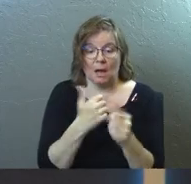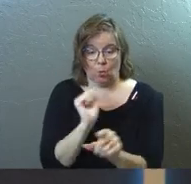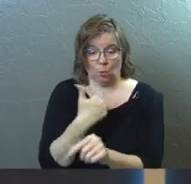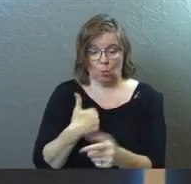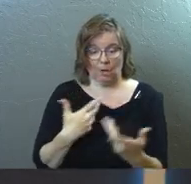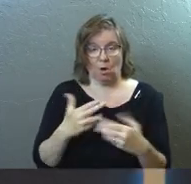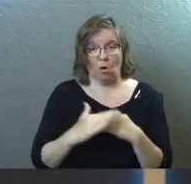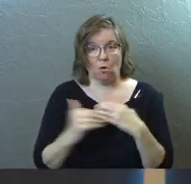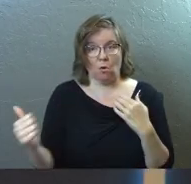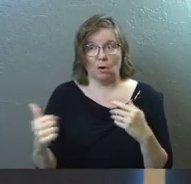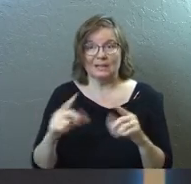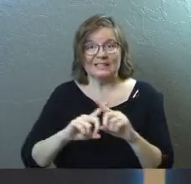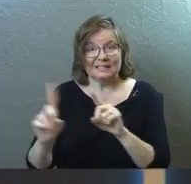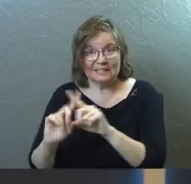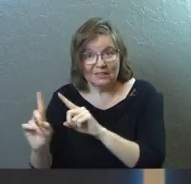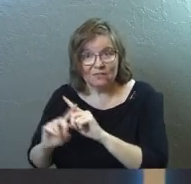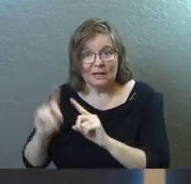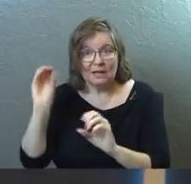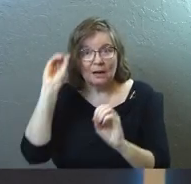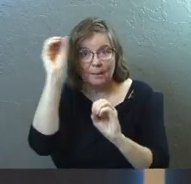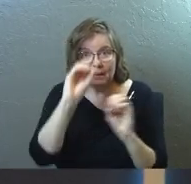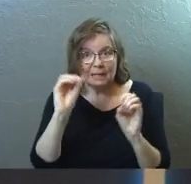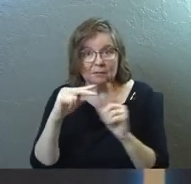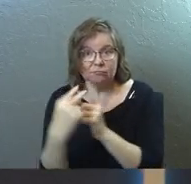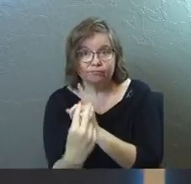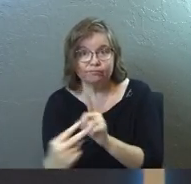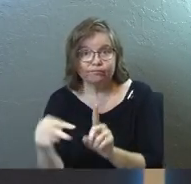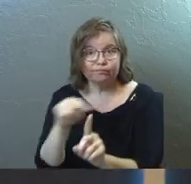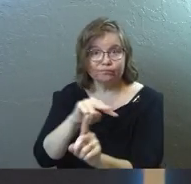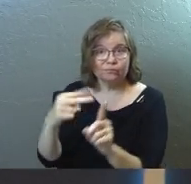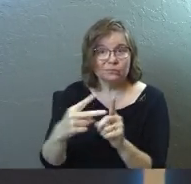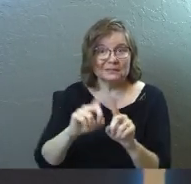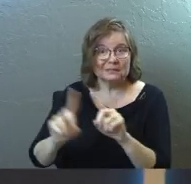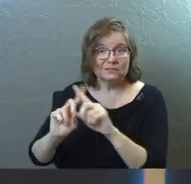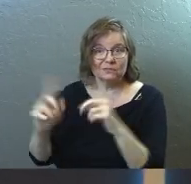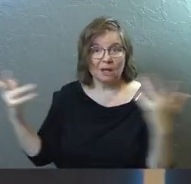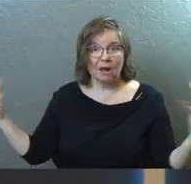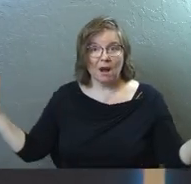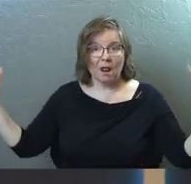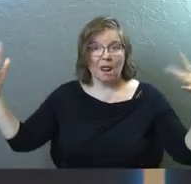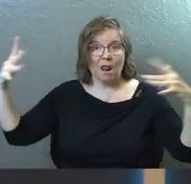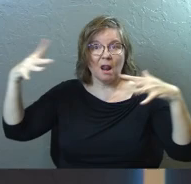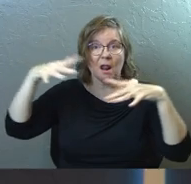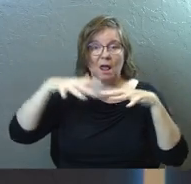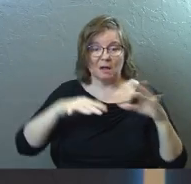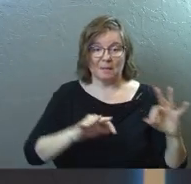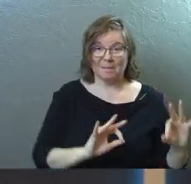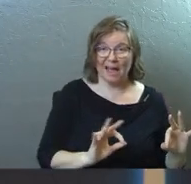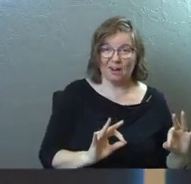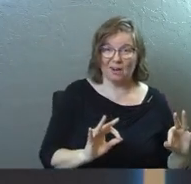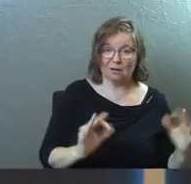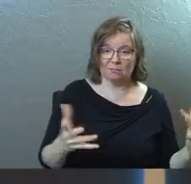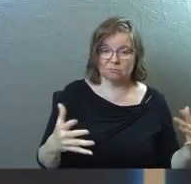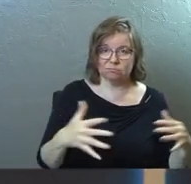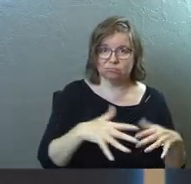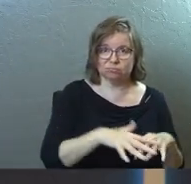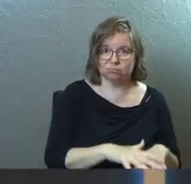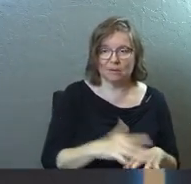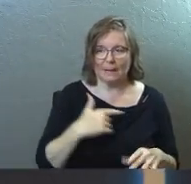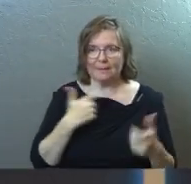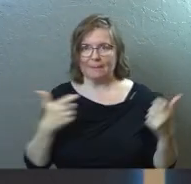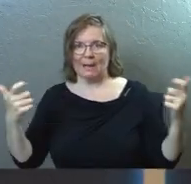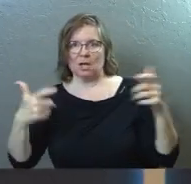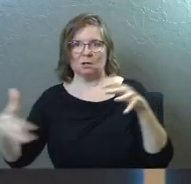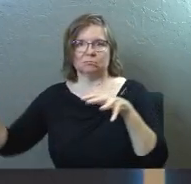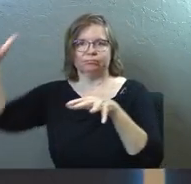we're called to be, is we're going to come in with differences and different ideas and beliefs and opinions and all that. And God says, let those be minor and let me be major.